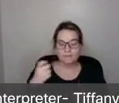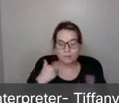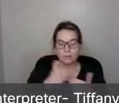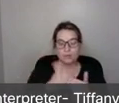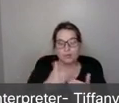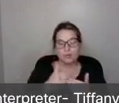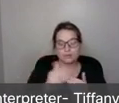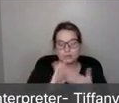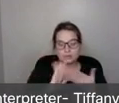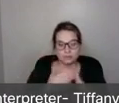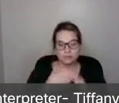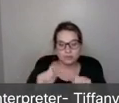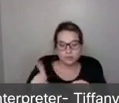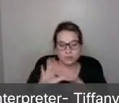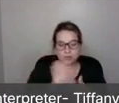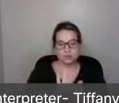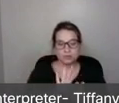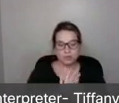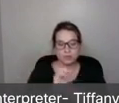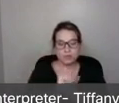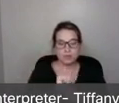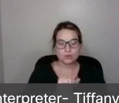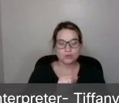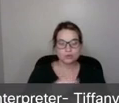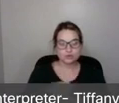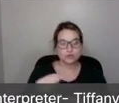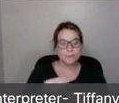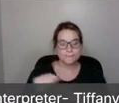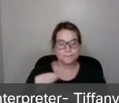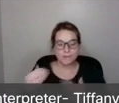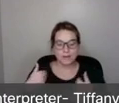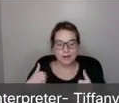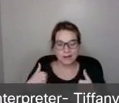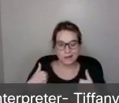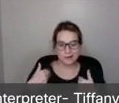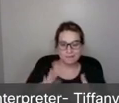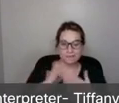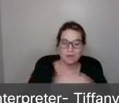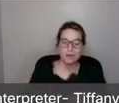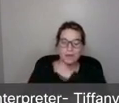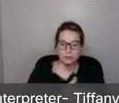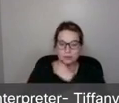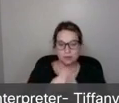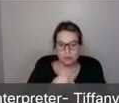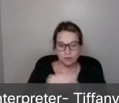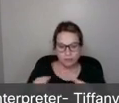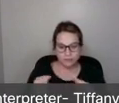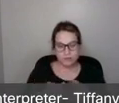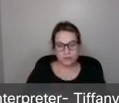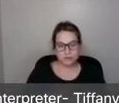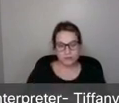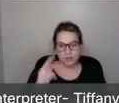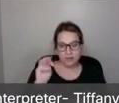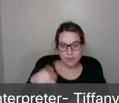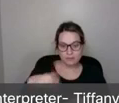towns to go to school, work, shop, and hold county offices. The maps you have